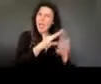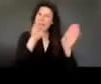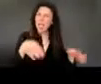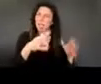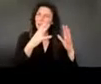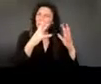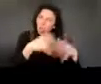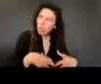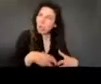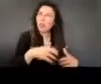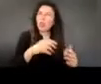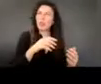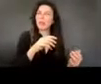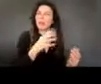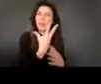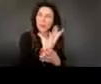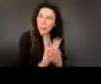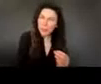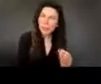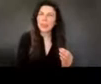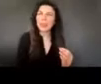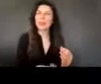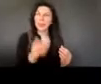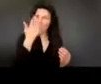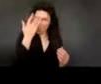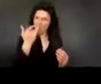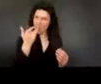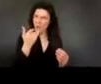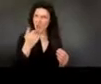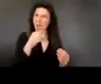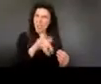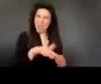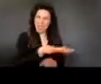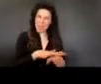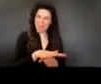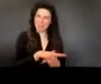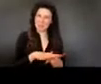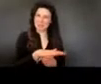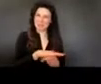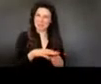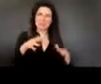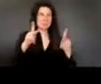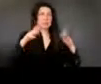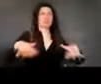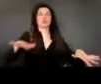allowed to disappear. And so something I've been sort of thinking about is